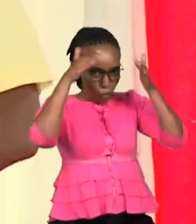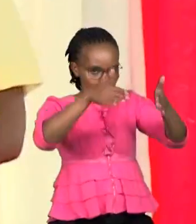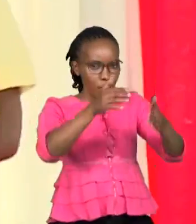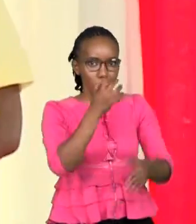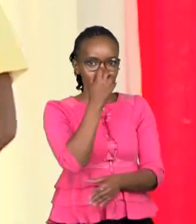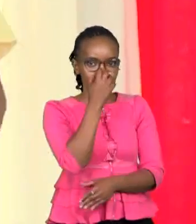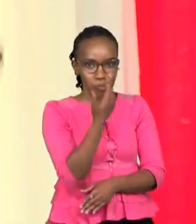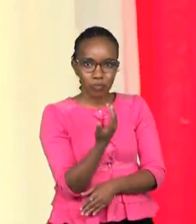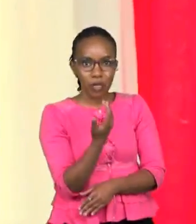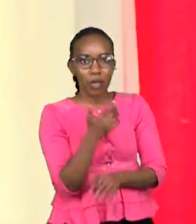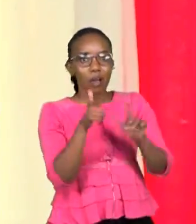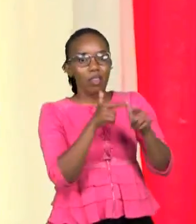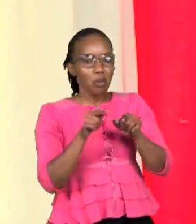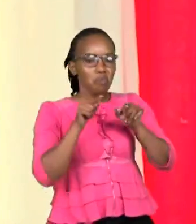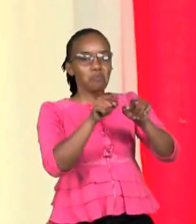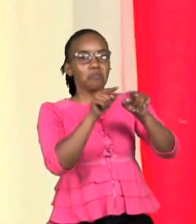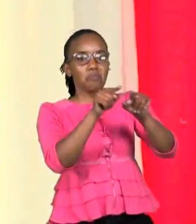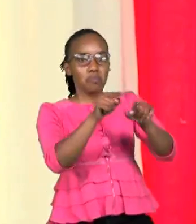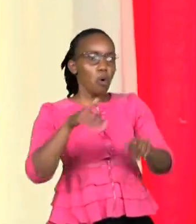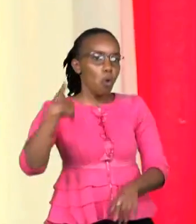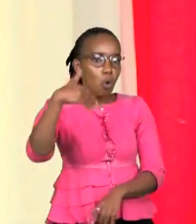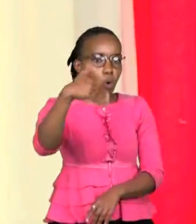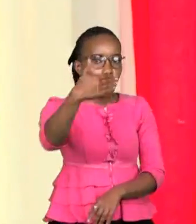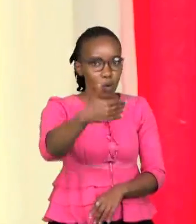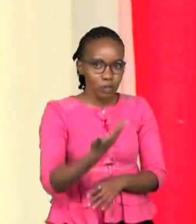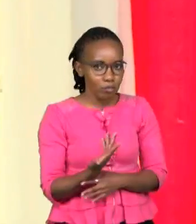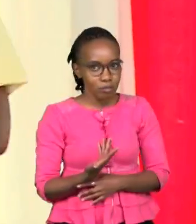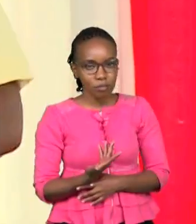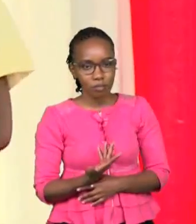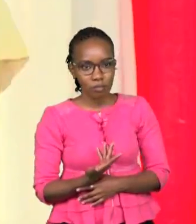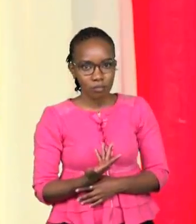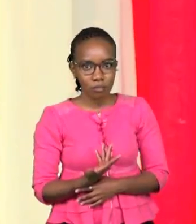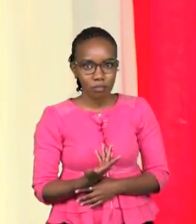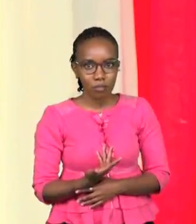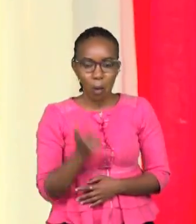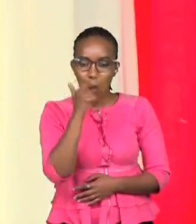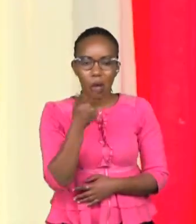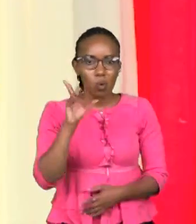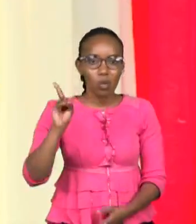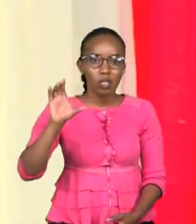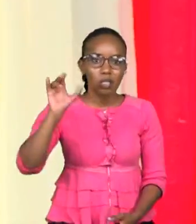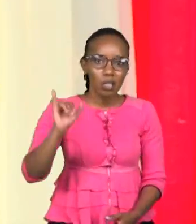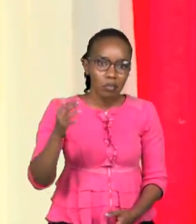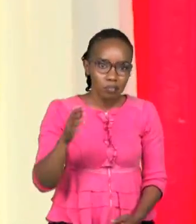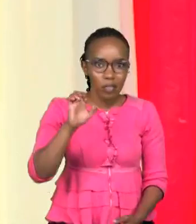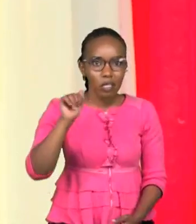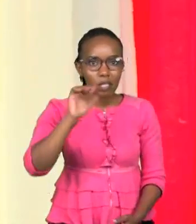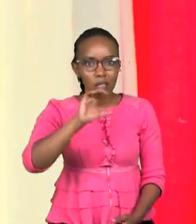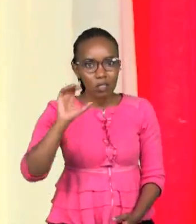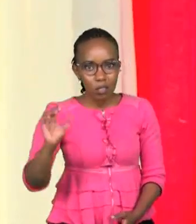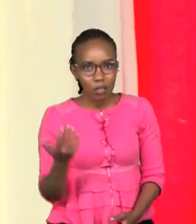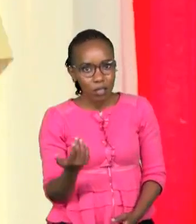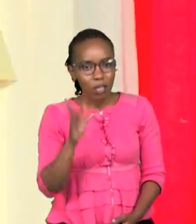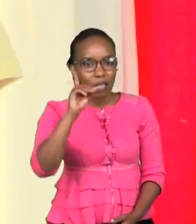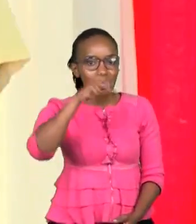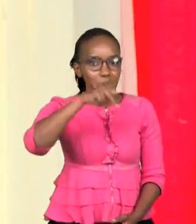president is being persecuted and prosecuted by DCI, EACC,